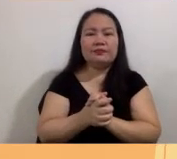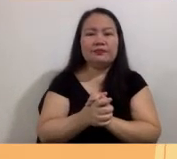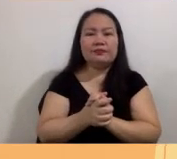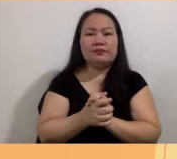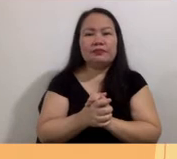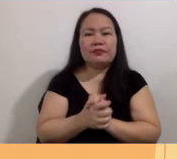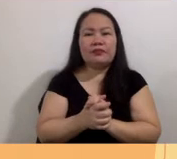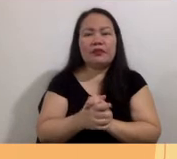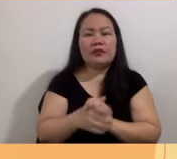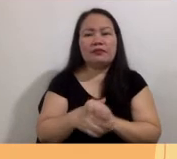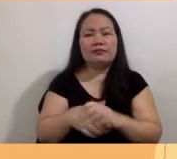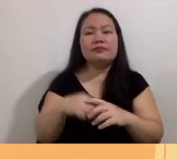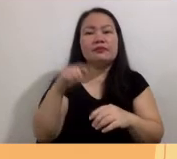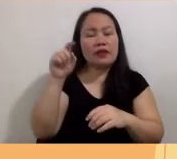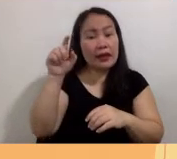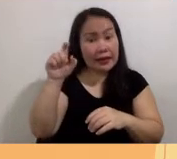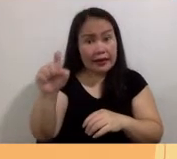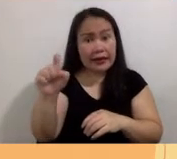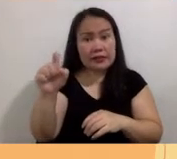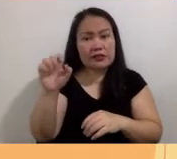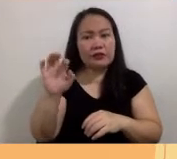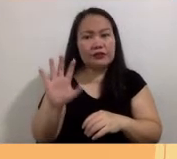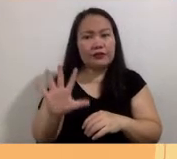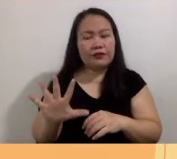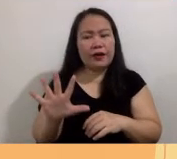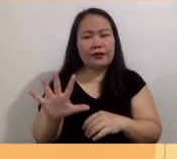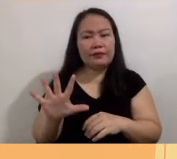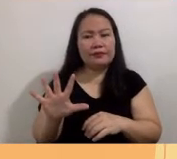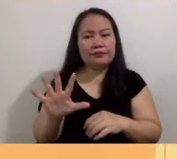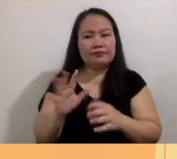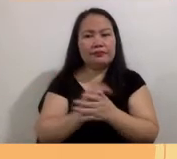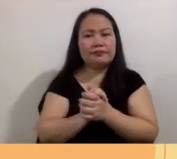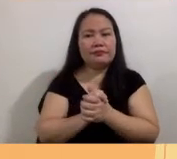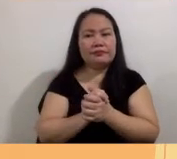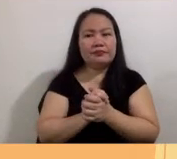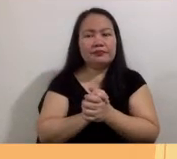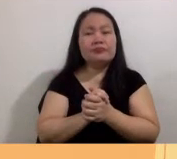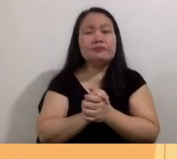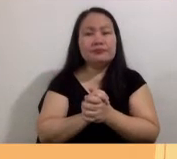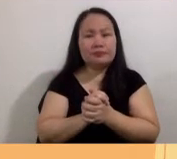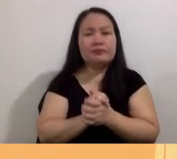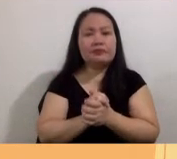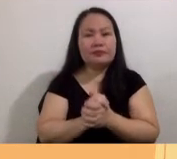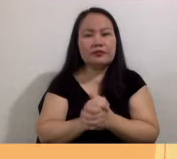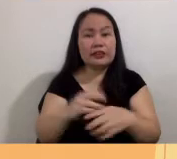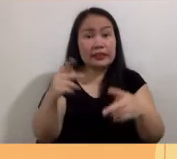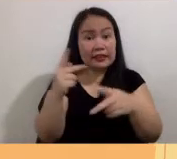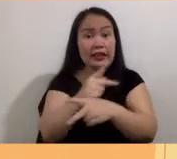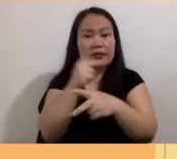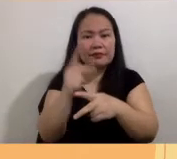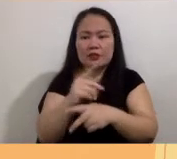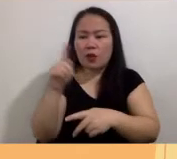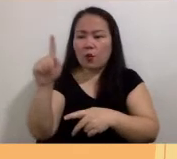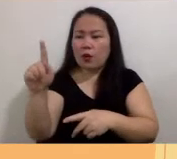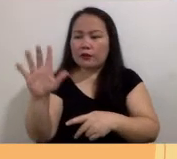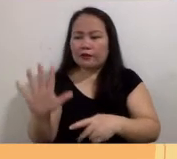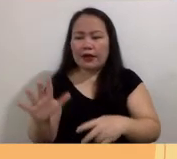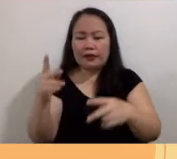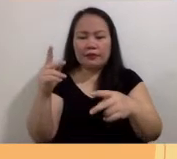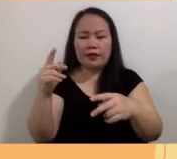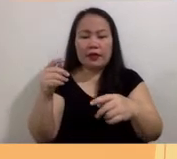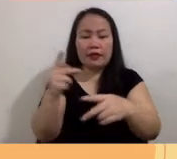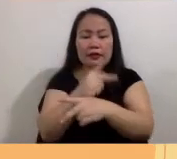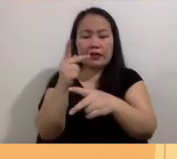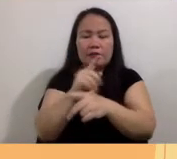over 5. So, ito yung age ni mother. Since 1/5 yung age ng daughter niya, so x over 5. Now,